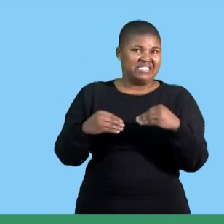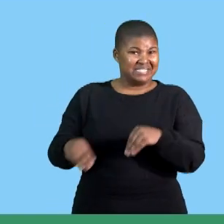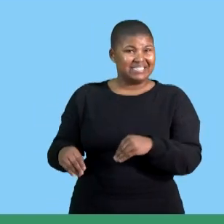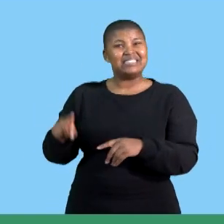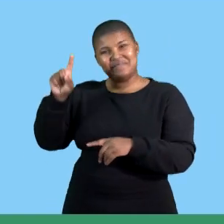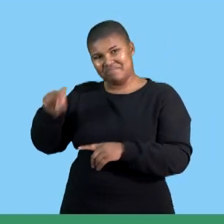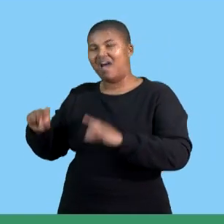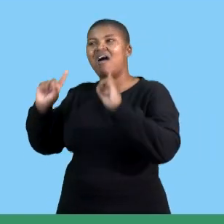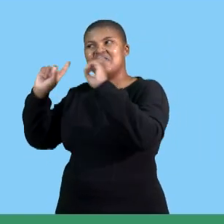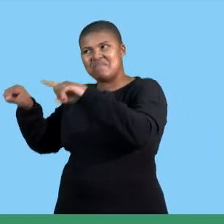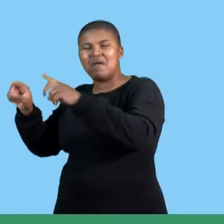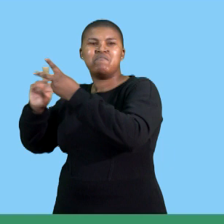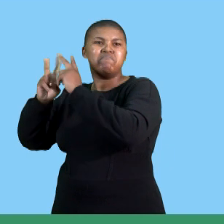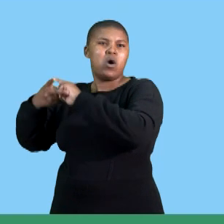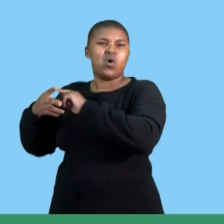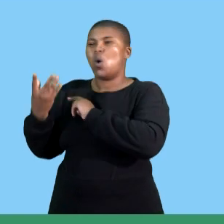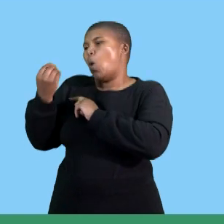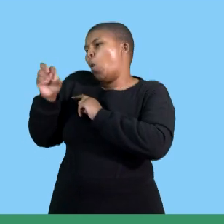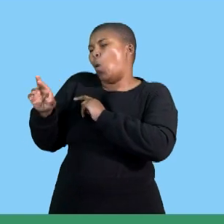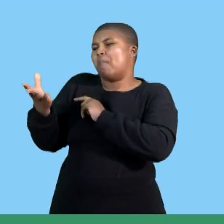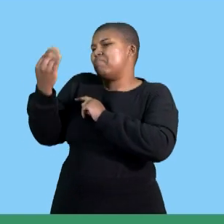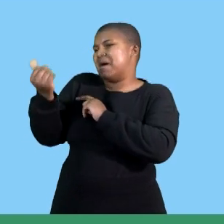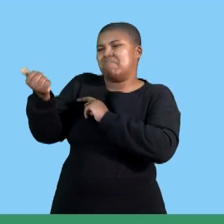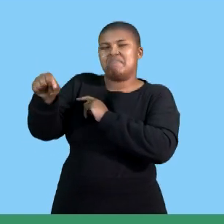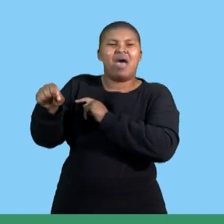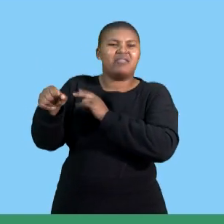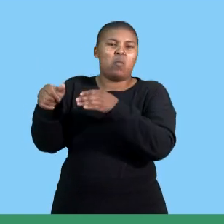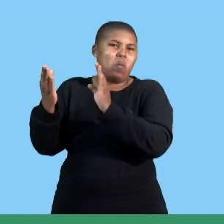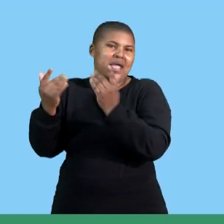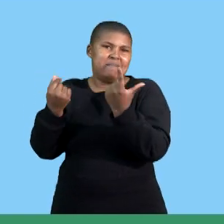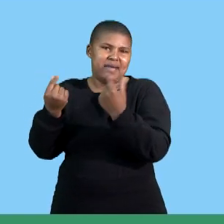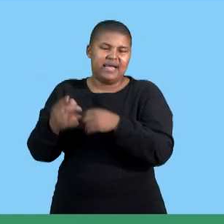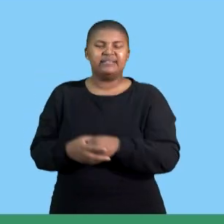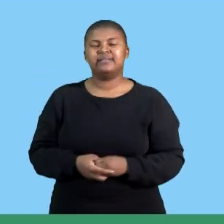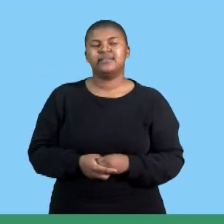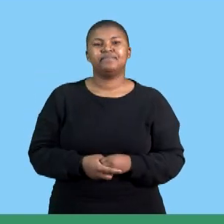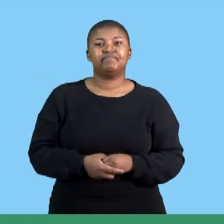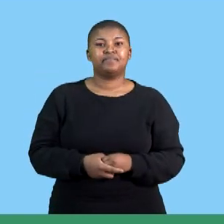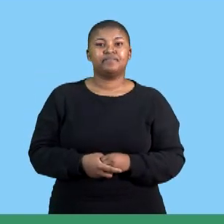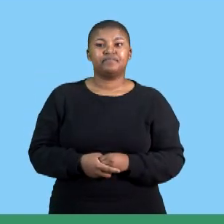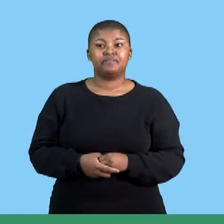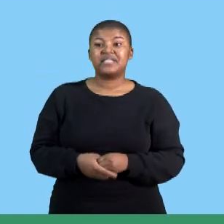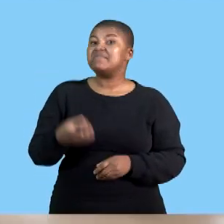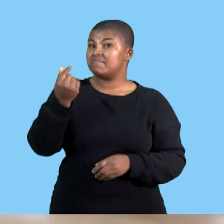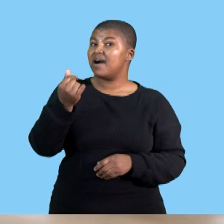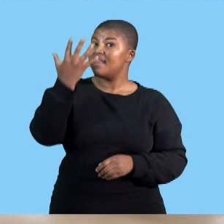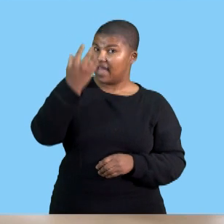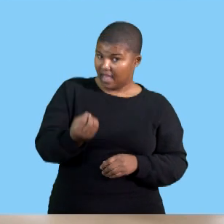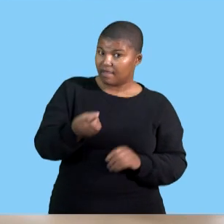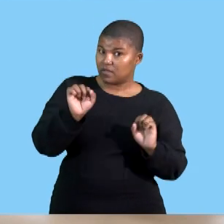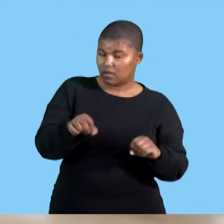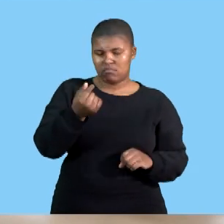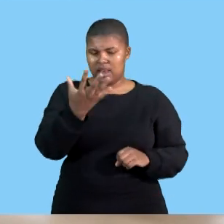business might be forced to borrow or the other way around. So obviously, if money